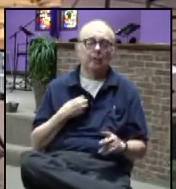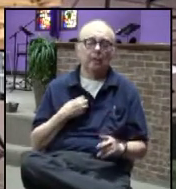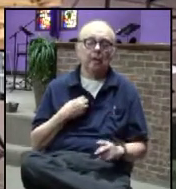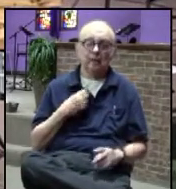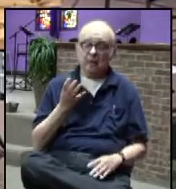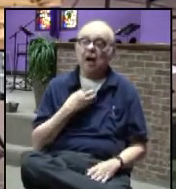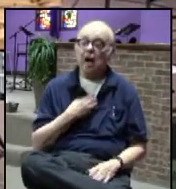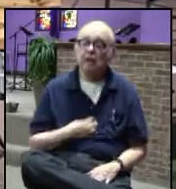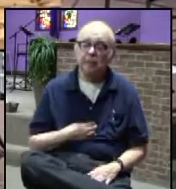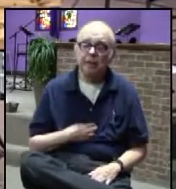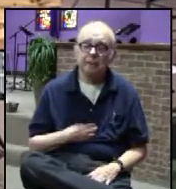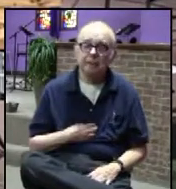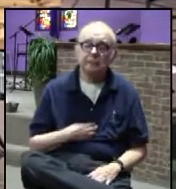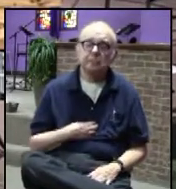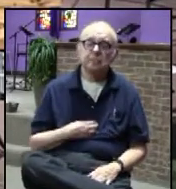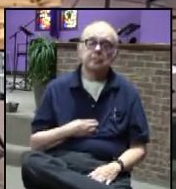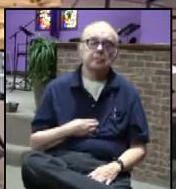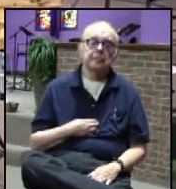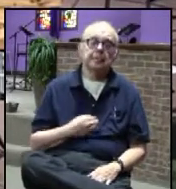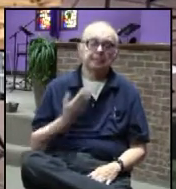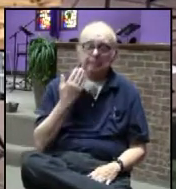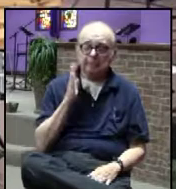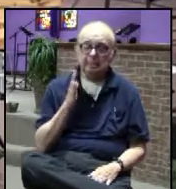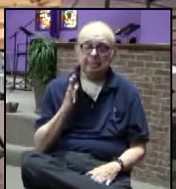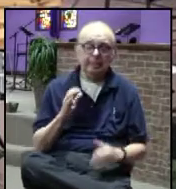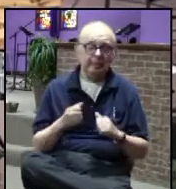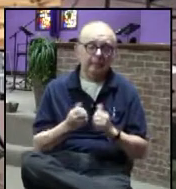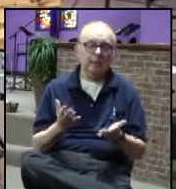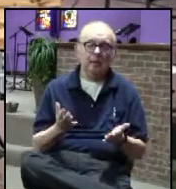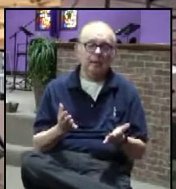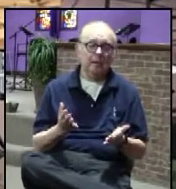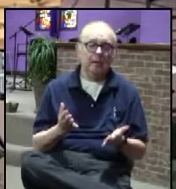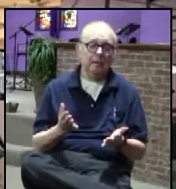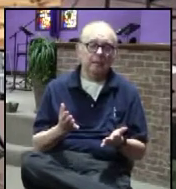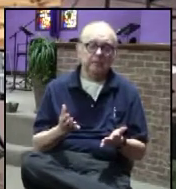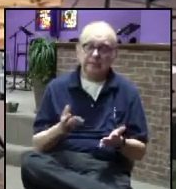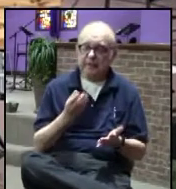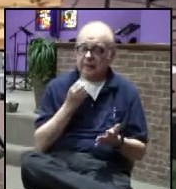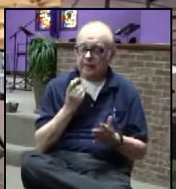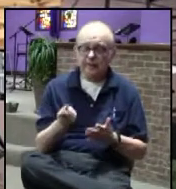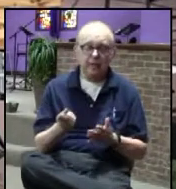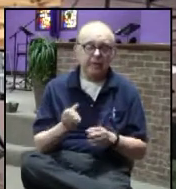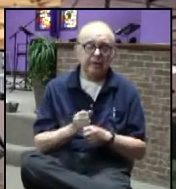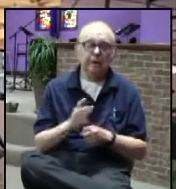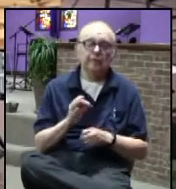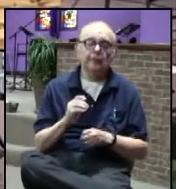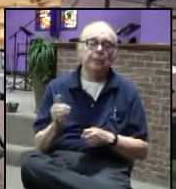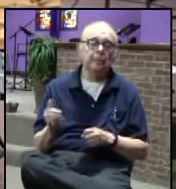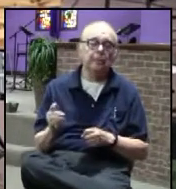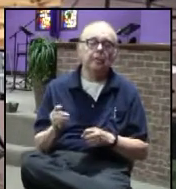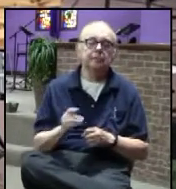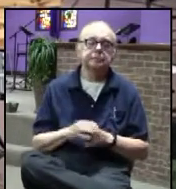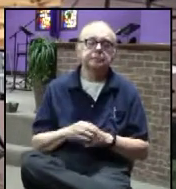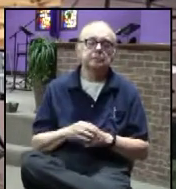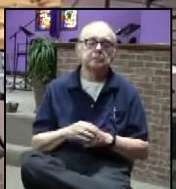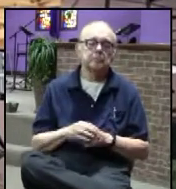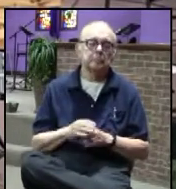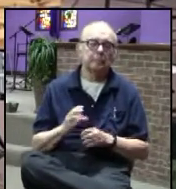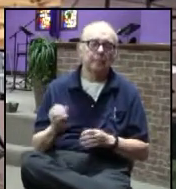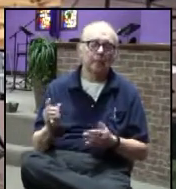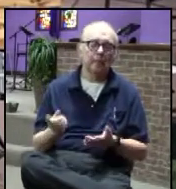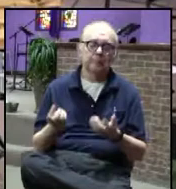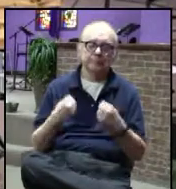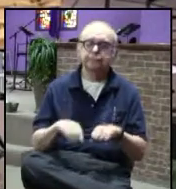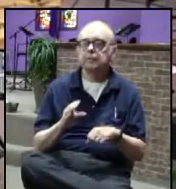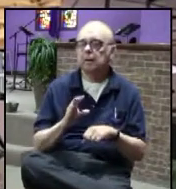hungry. They didn't know how to feed themselves or get food. And so when they